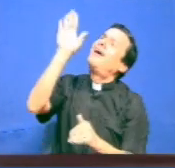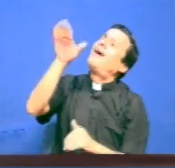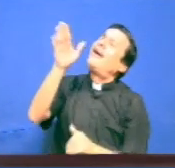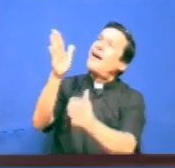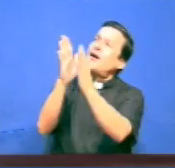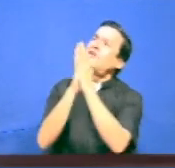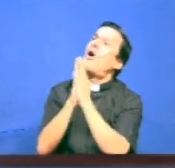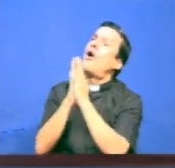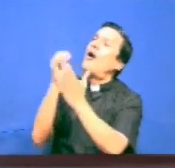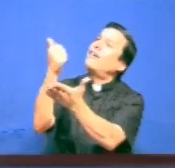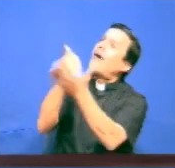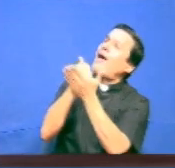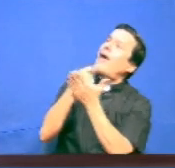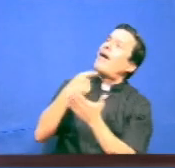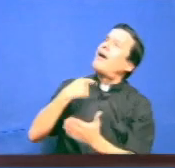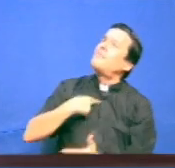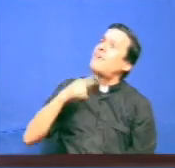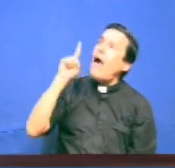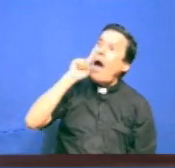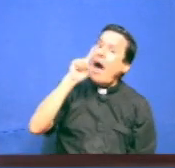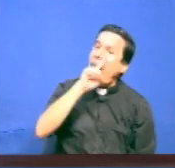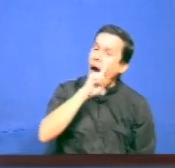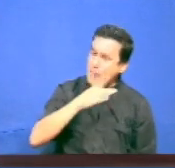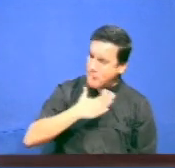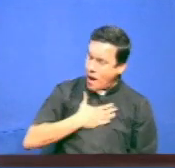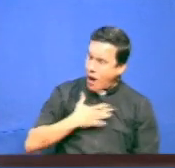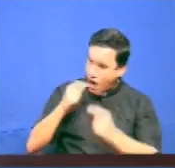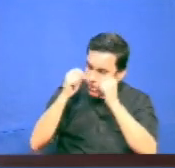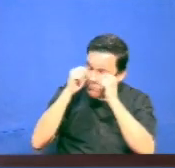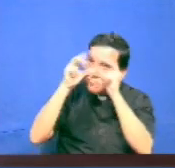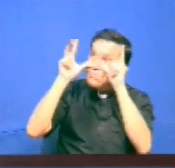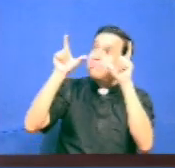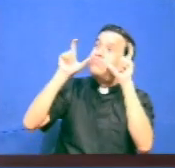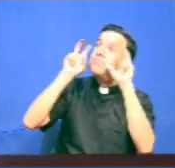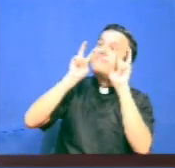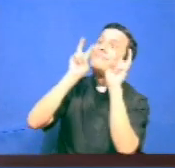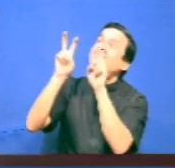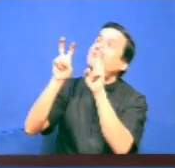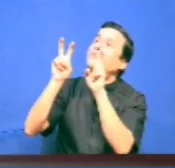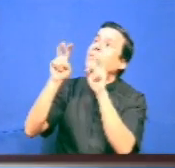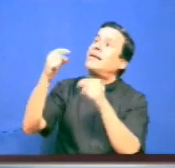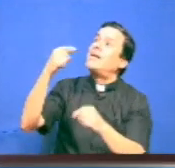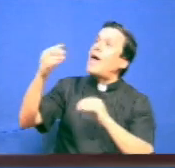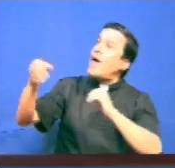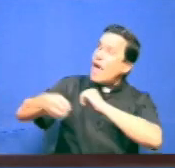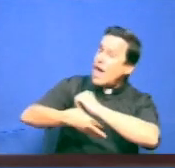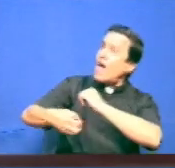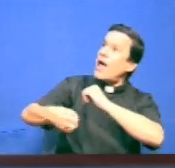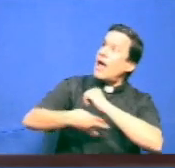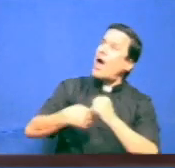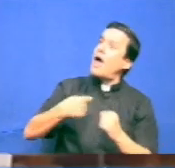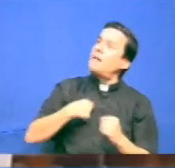Open our eyes to see and hear you. Tell us, don't give up. This is the bread for your